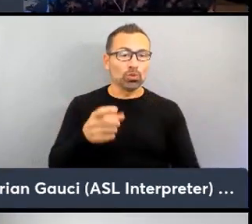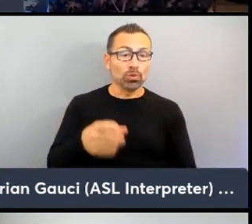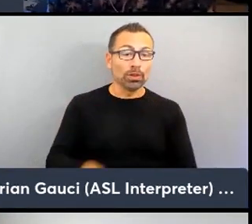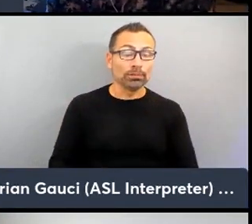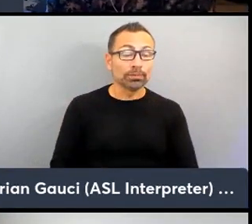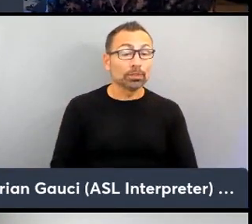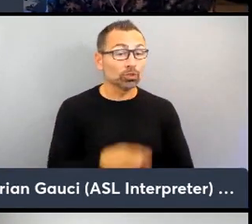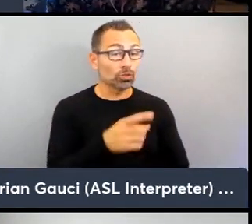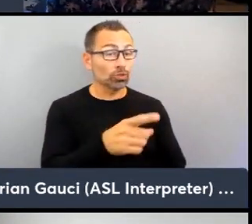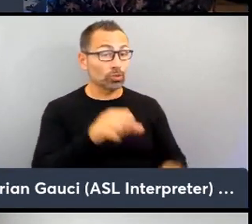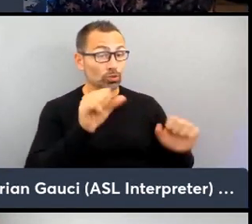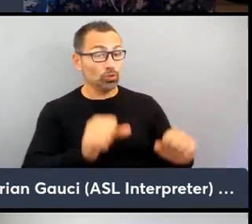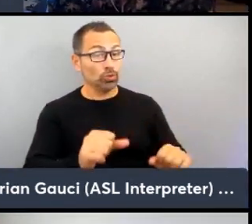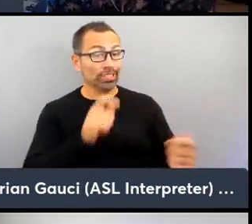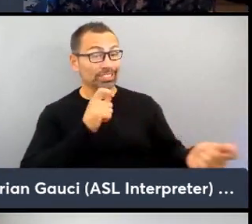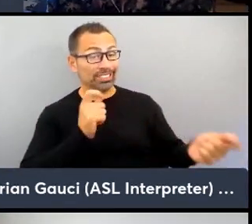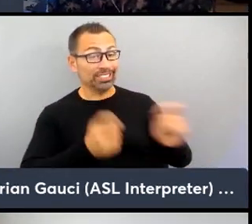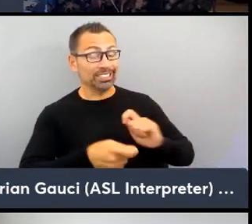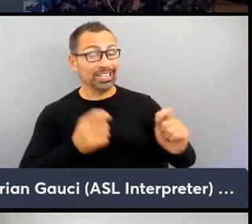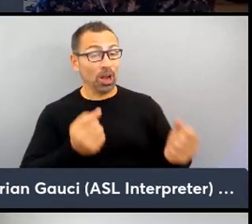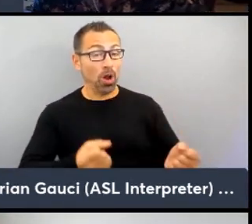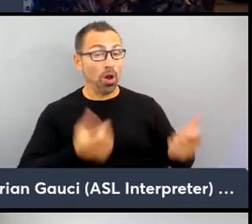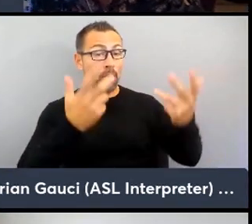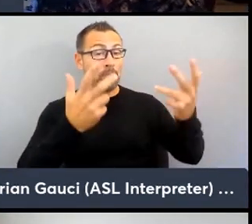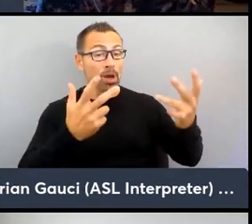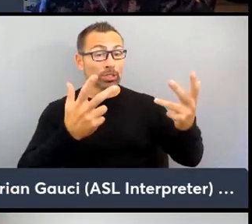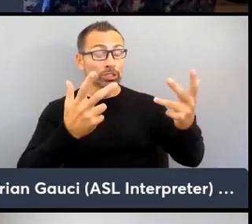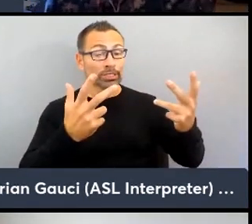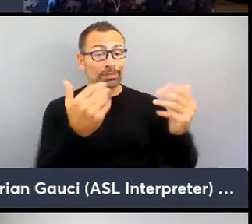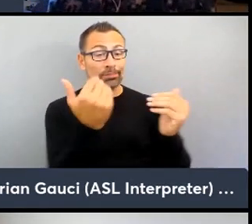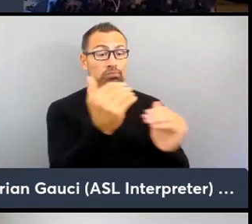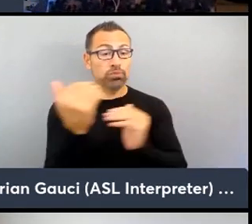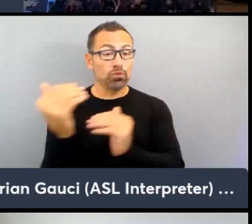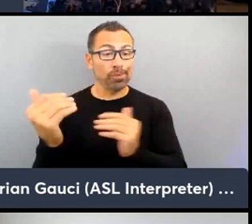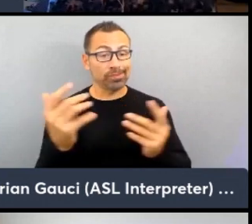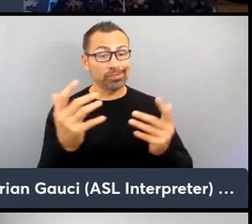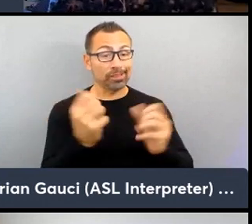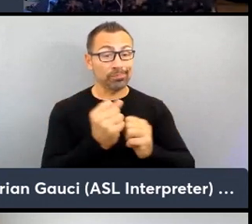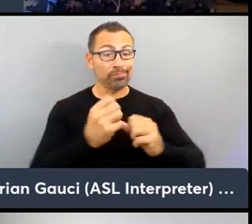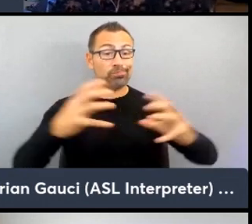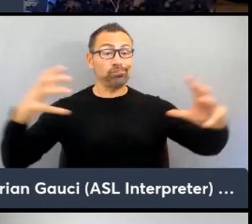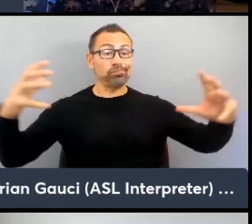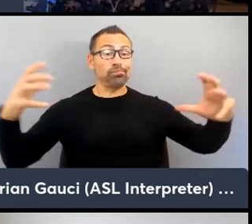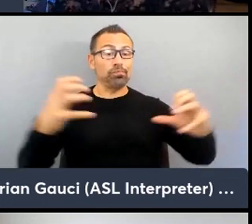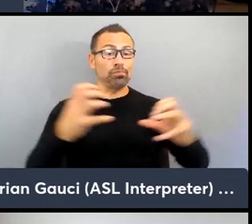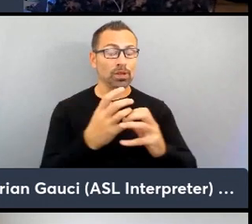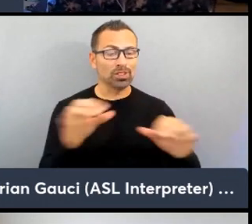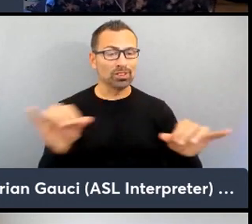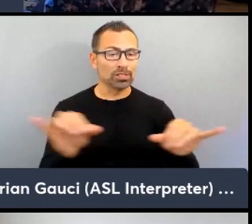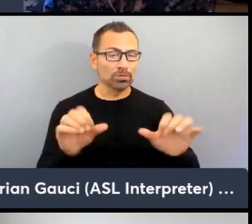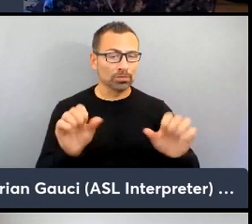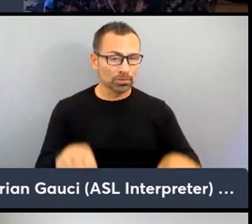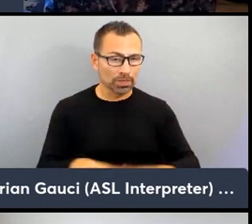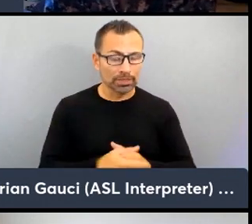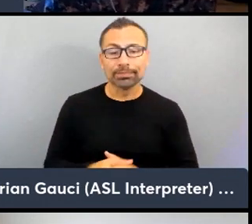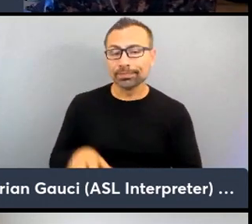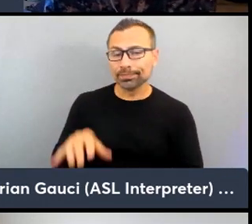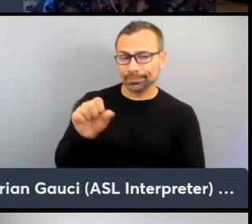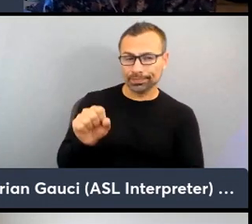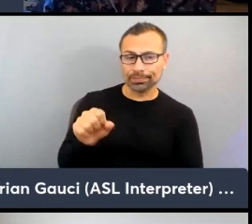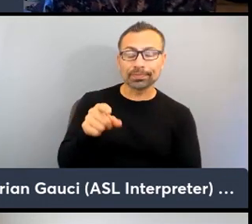if you wish, as through these parameter configurations. Yep, and this is also all documented in our docs, so you can